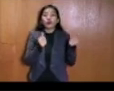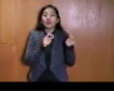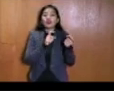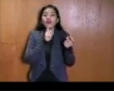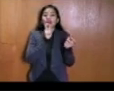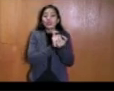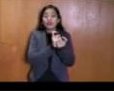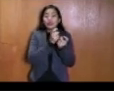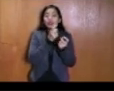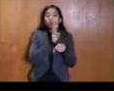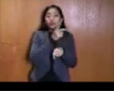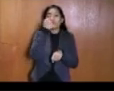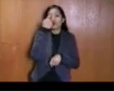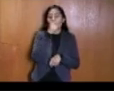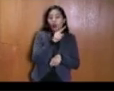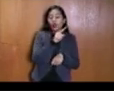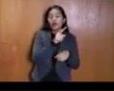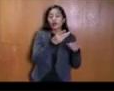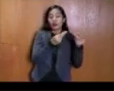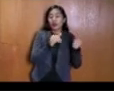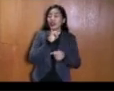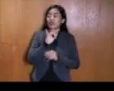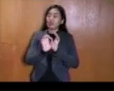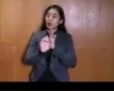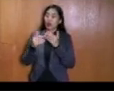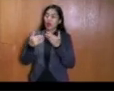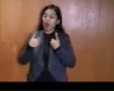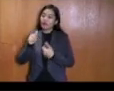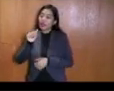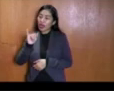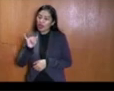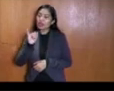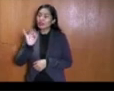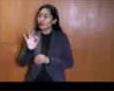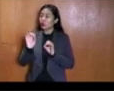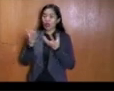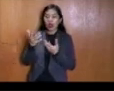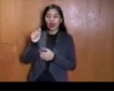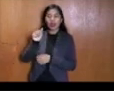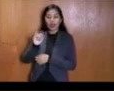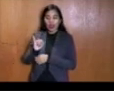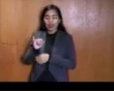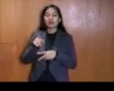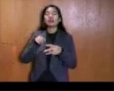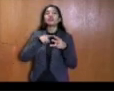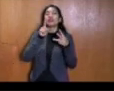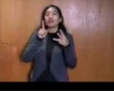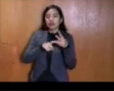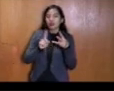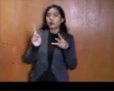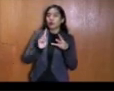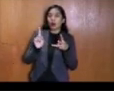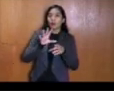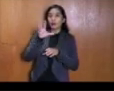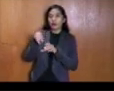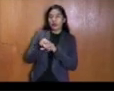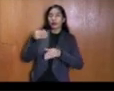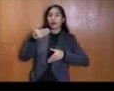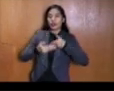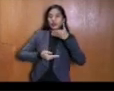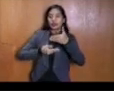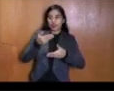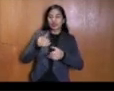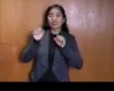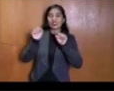without ML? And then once you have that laid out, that's when I start asking, like, which parts of this process can AI or machine